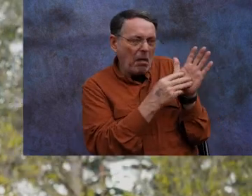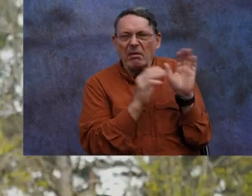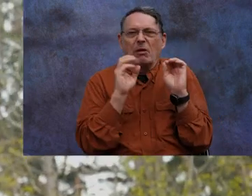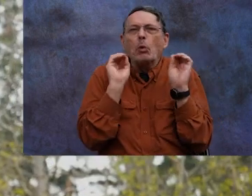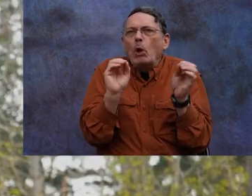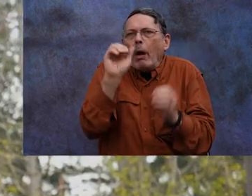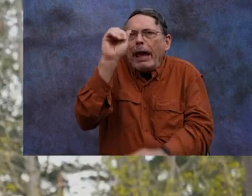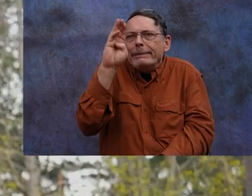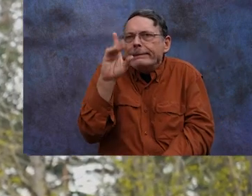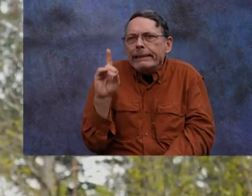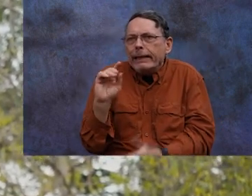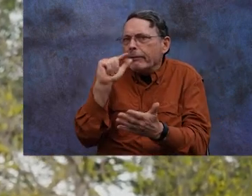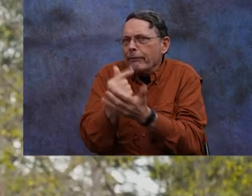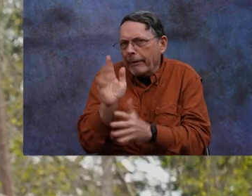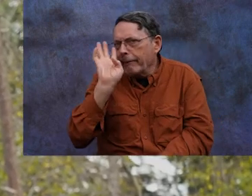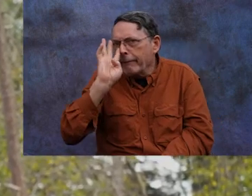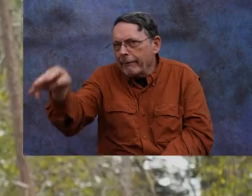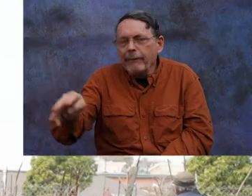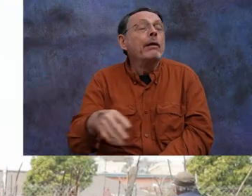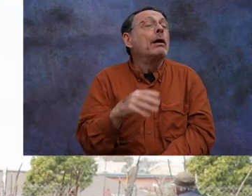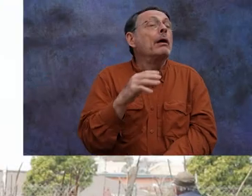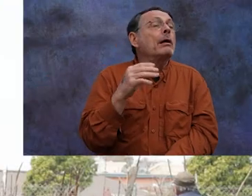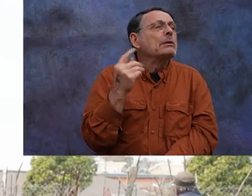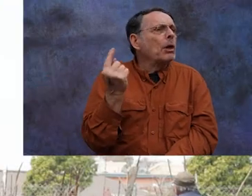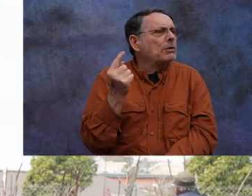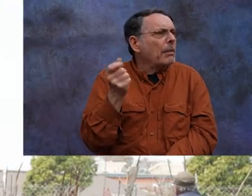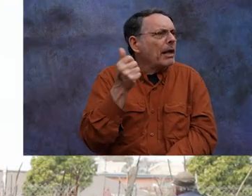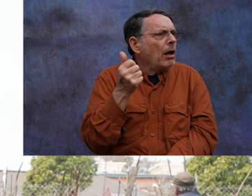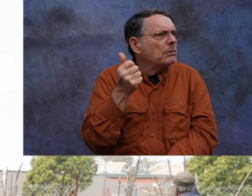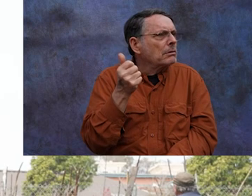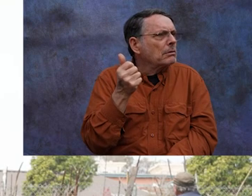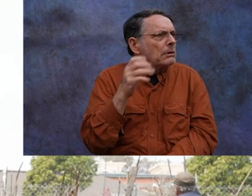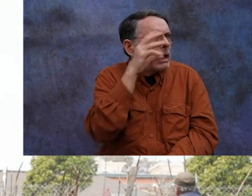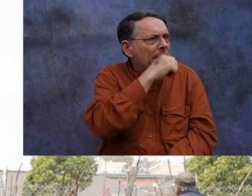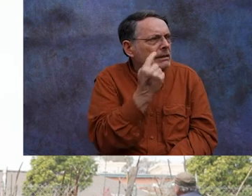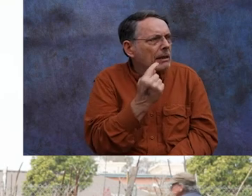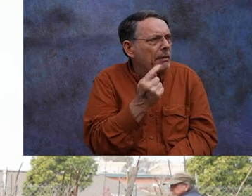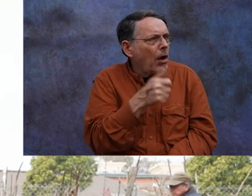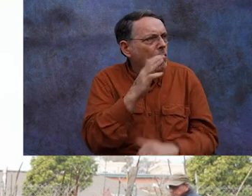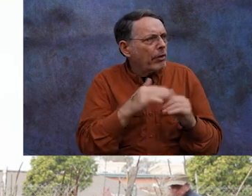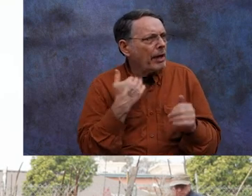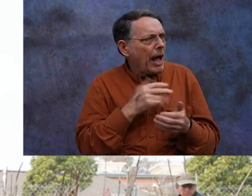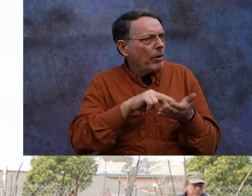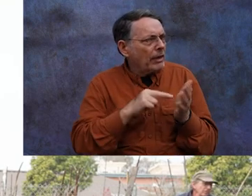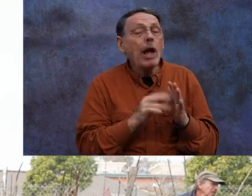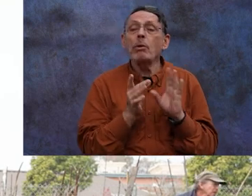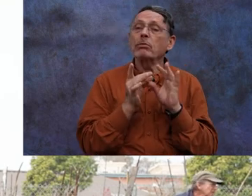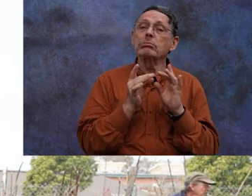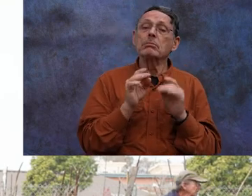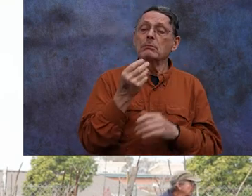else other than the intention. Is there something I missed? Well, I want to say a few words about the